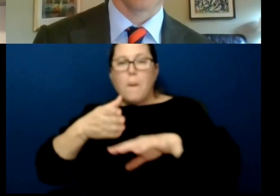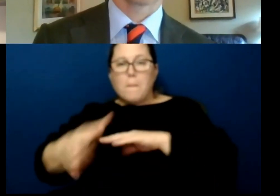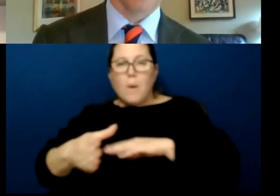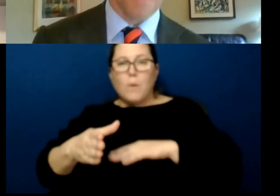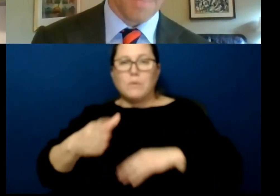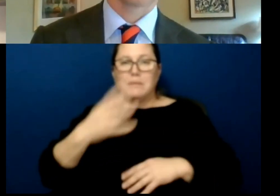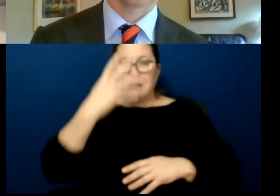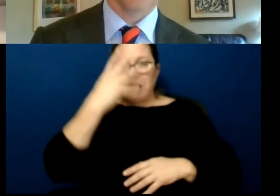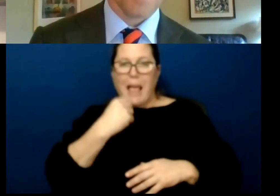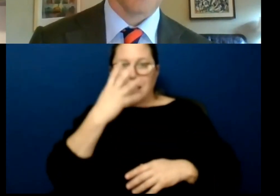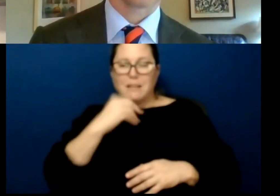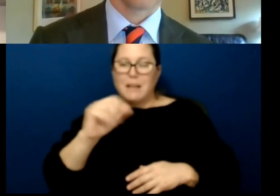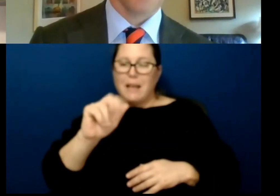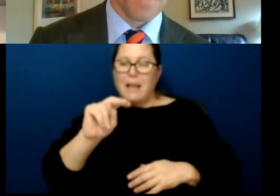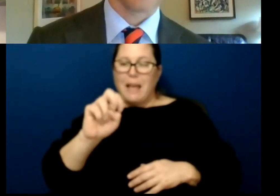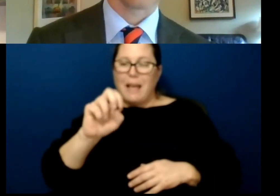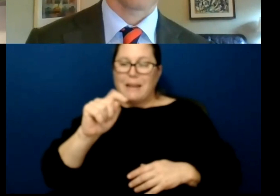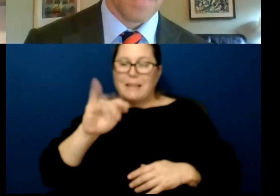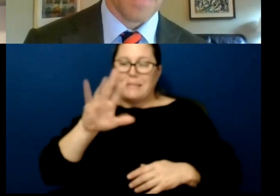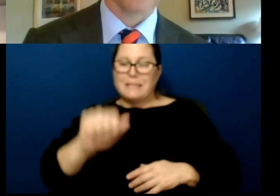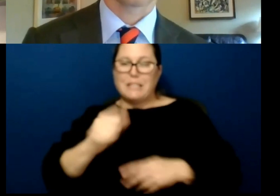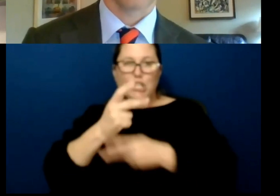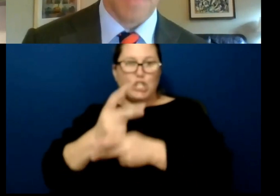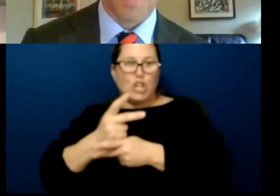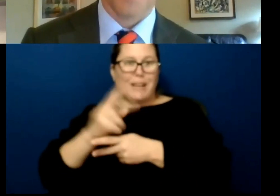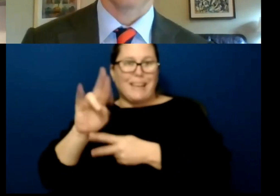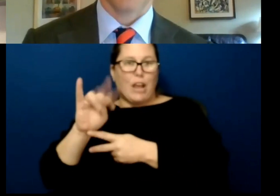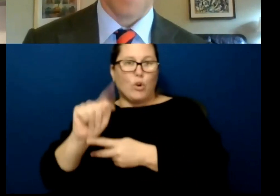up from surgery, and it might not be quite as